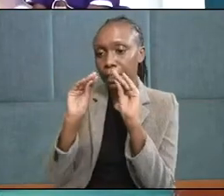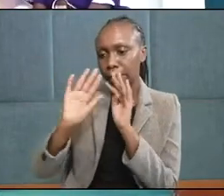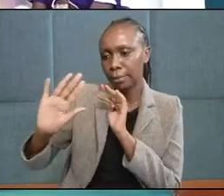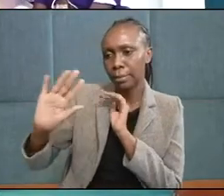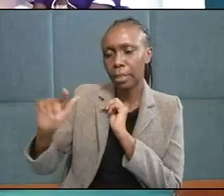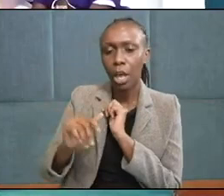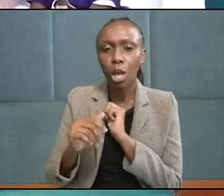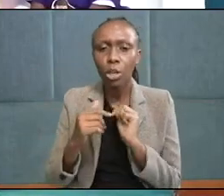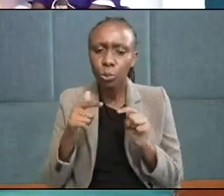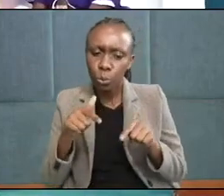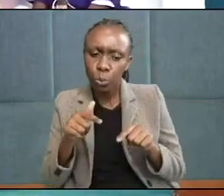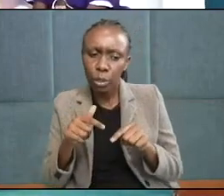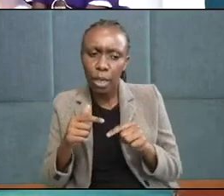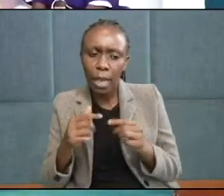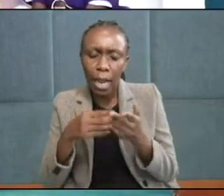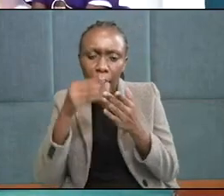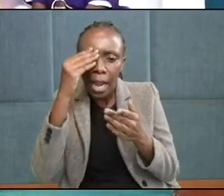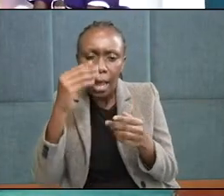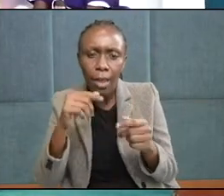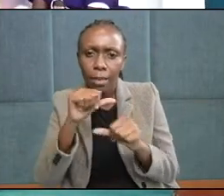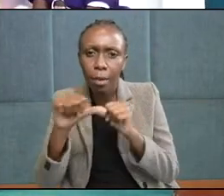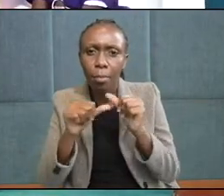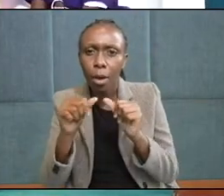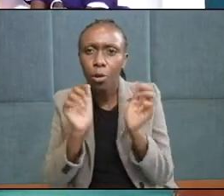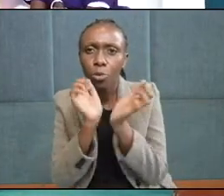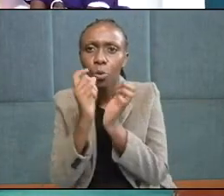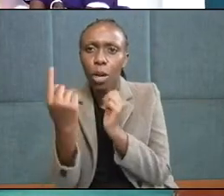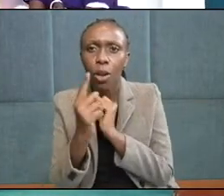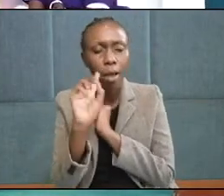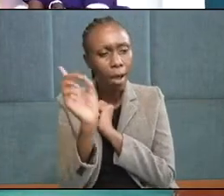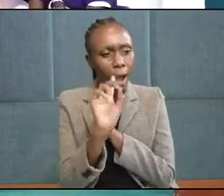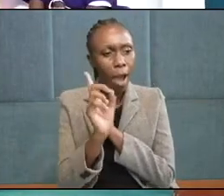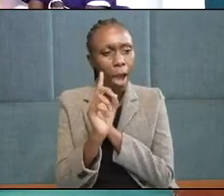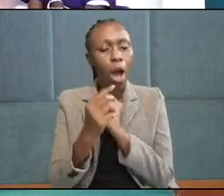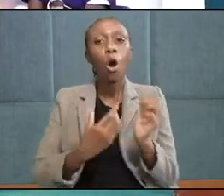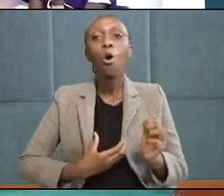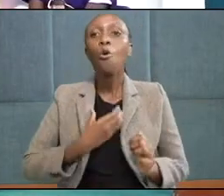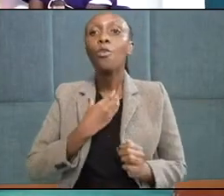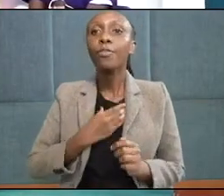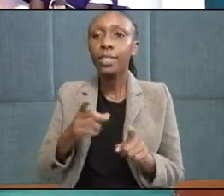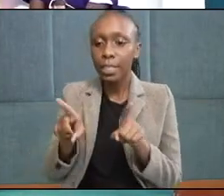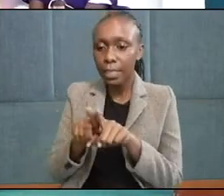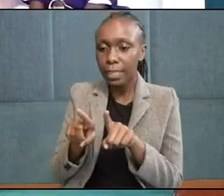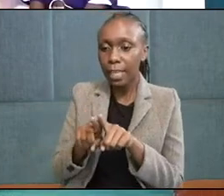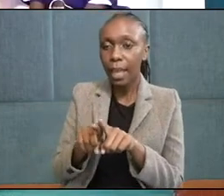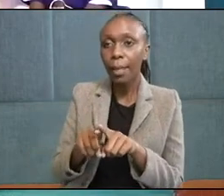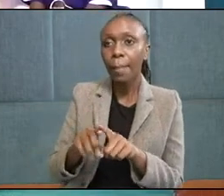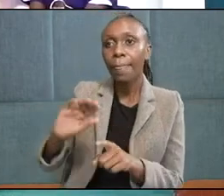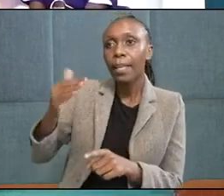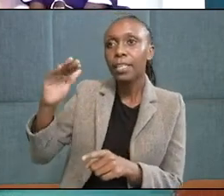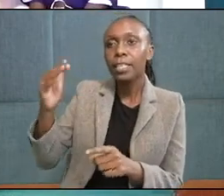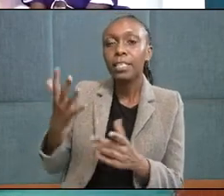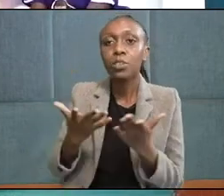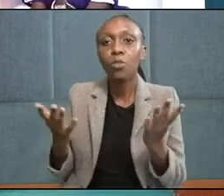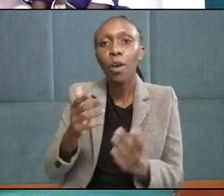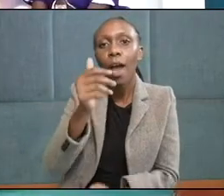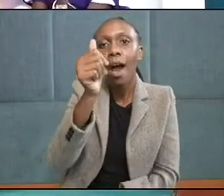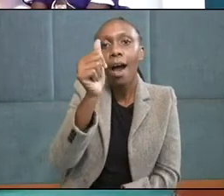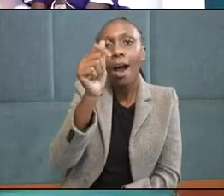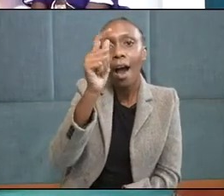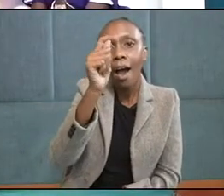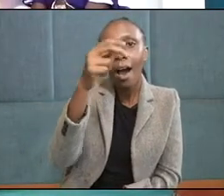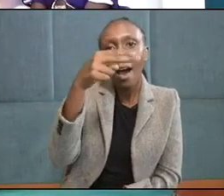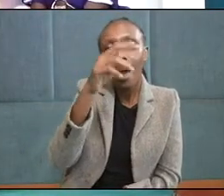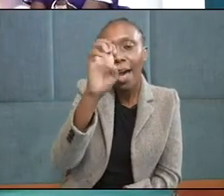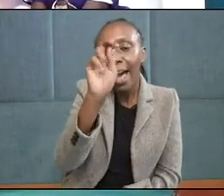we're not just going to learn about Paul. Today, we visit Paul in the city of... Athens. Athens. Did you